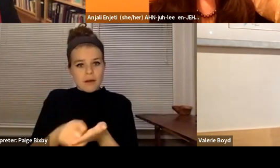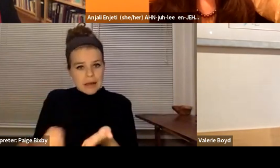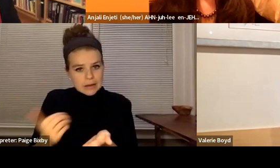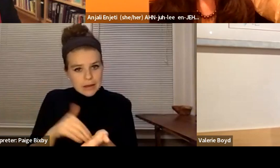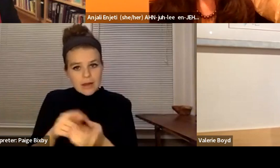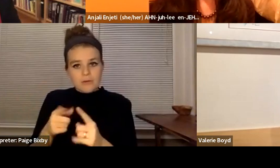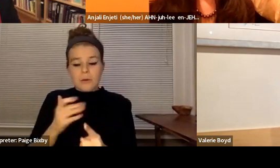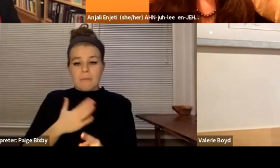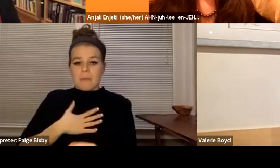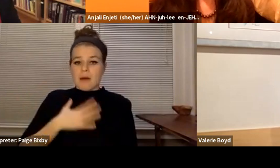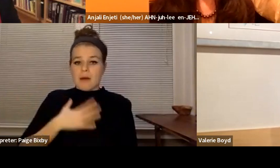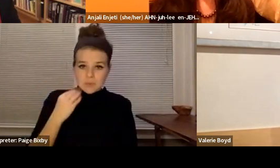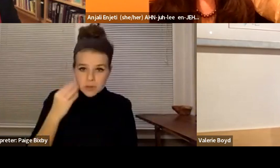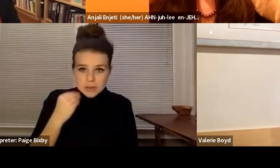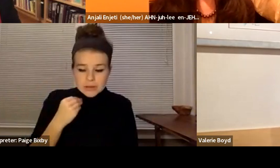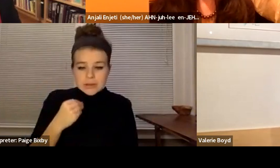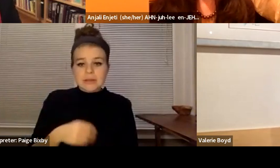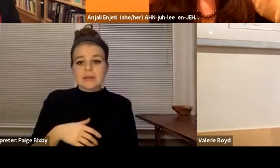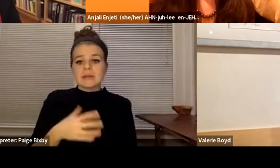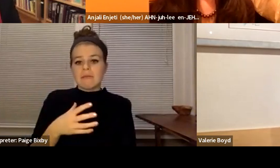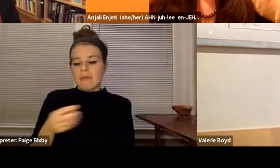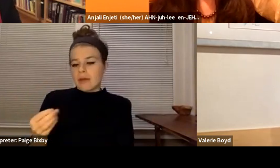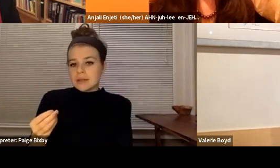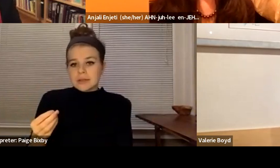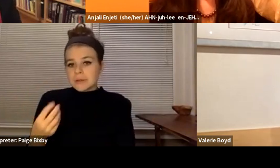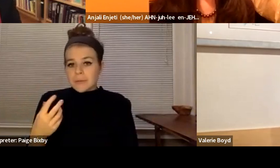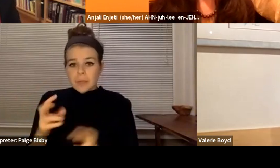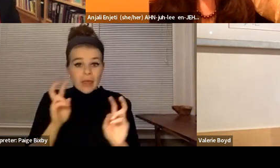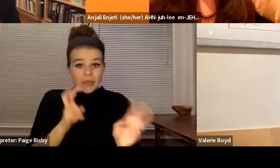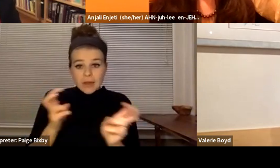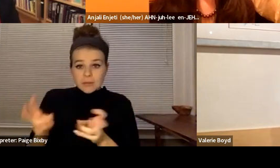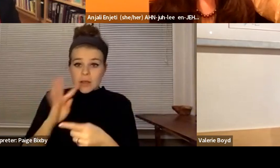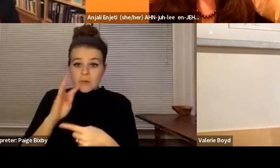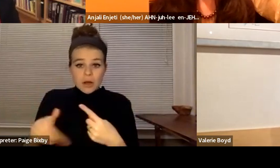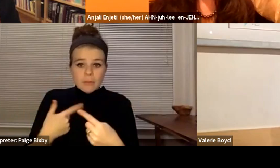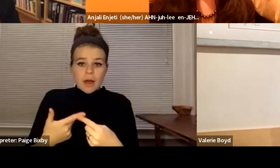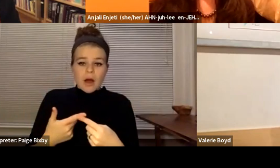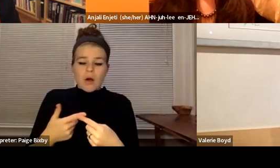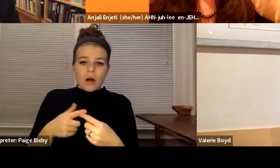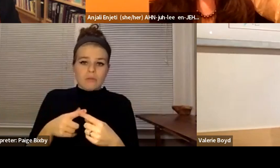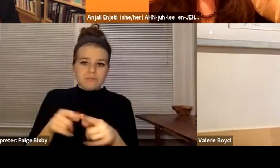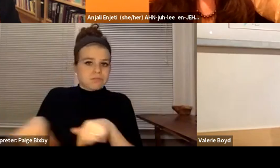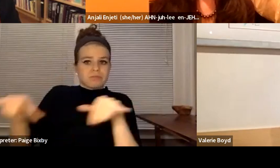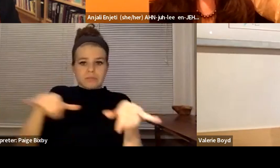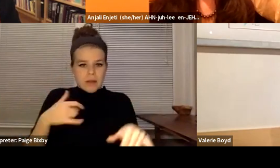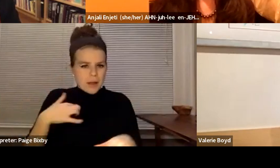from my own experience, and the themes that I'm talking about are universal. I'm curious.